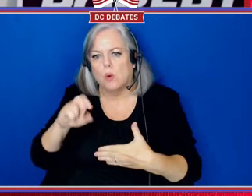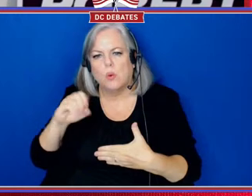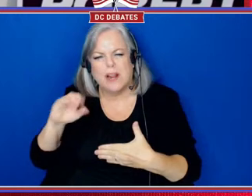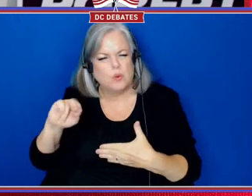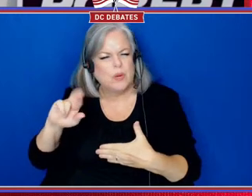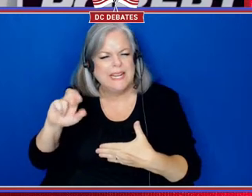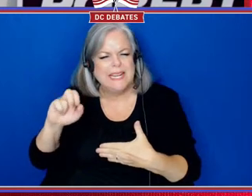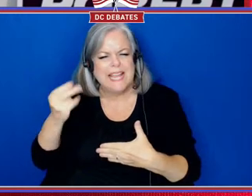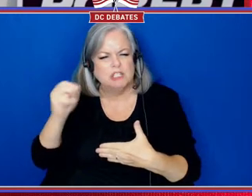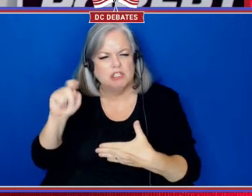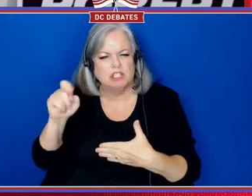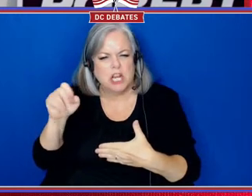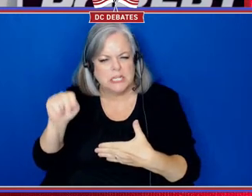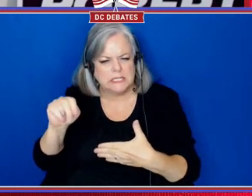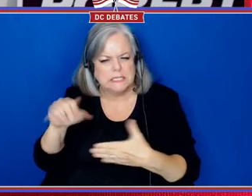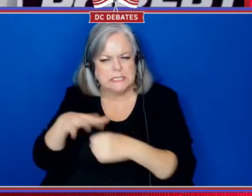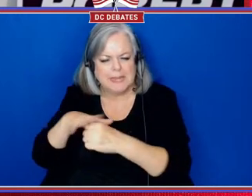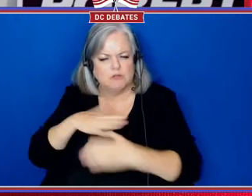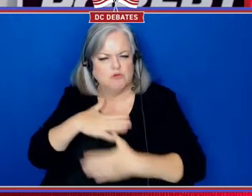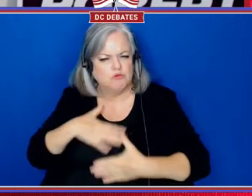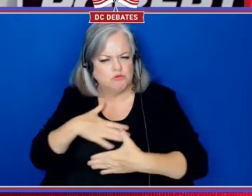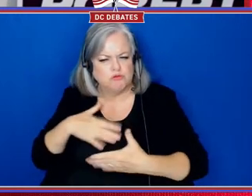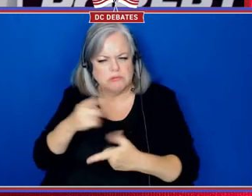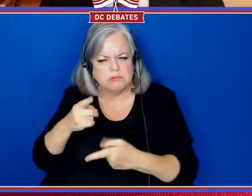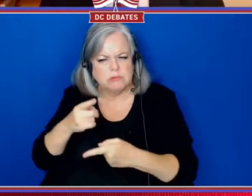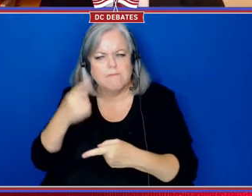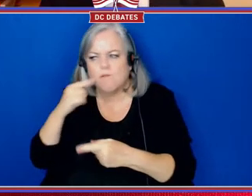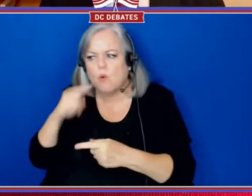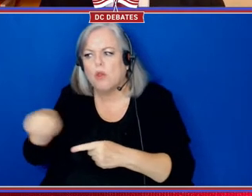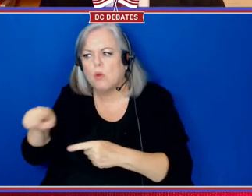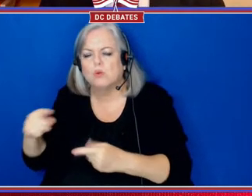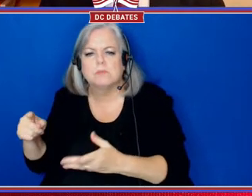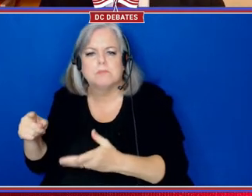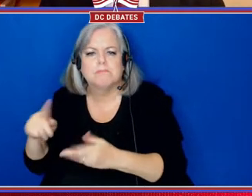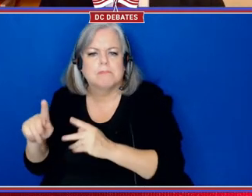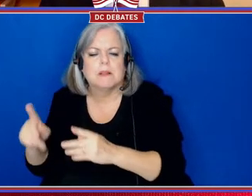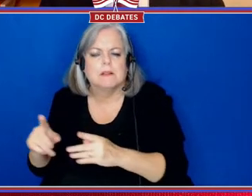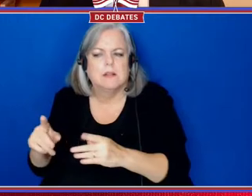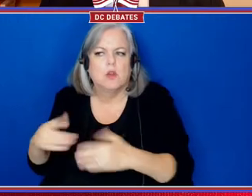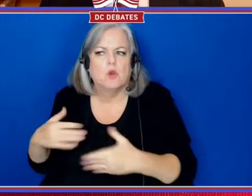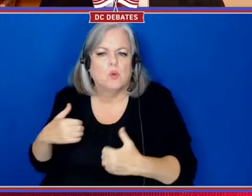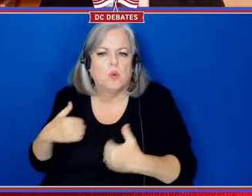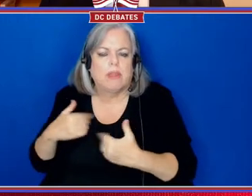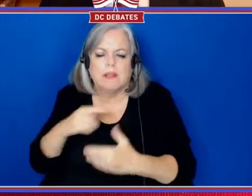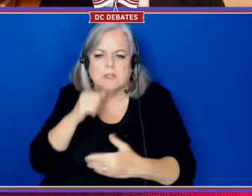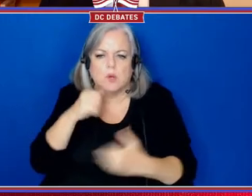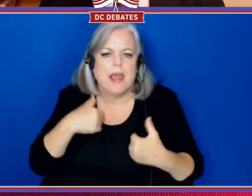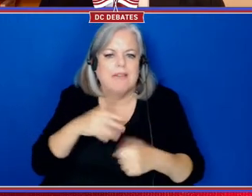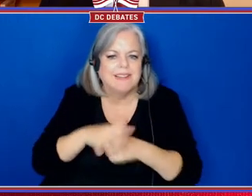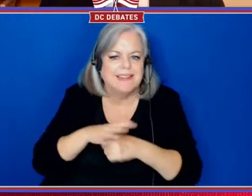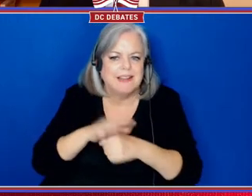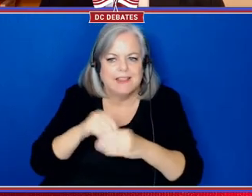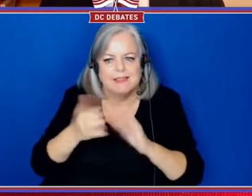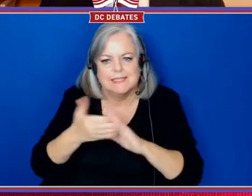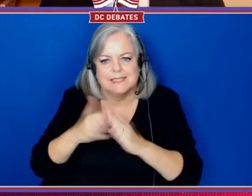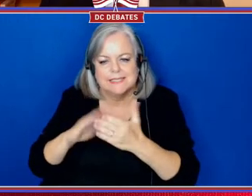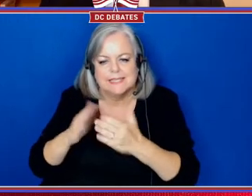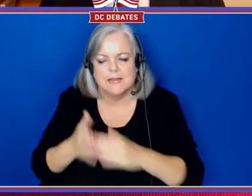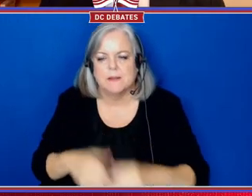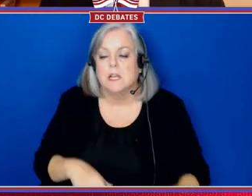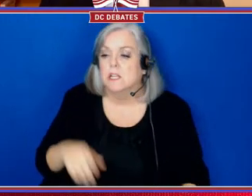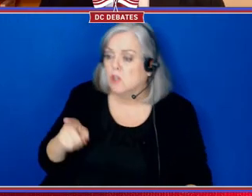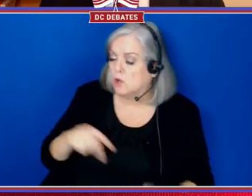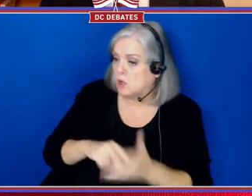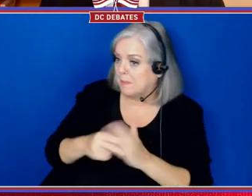enough recreation space in our city. Thank you, Robert. And to be clear, you're saying you are against bringing the team to